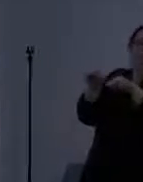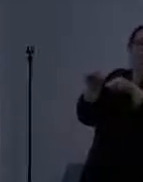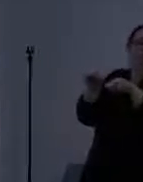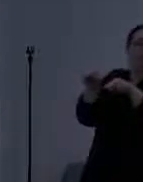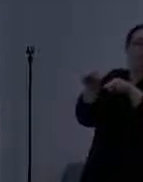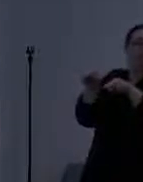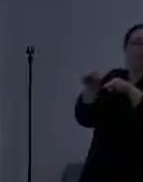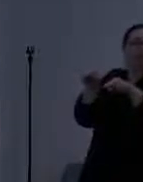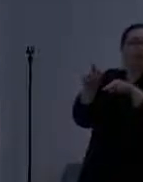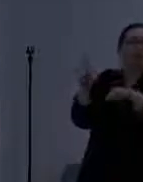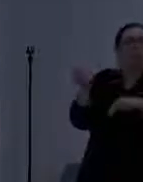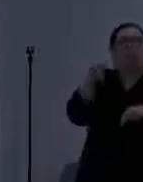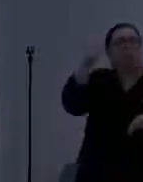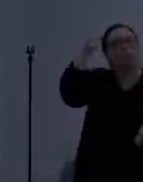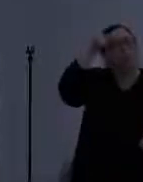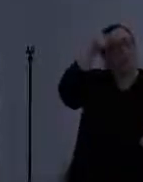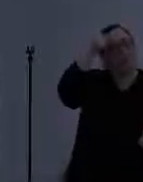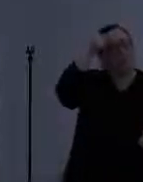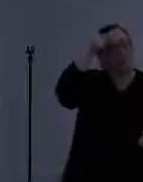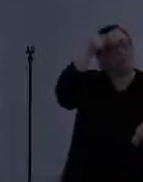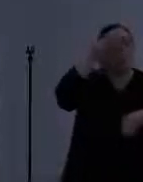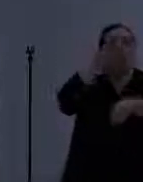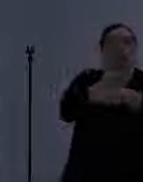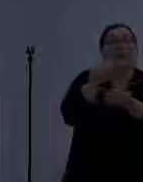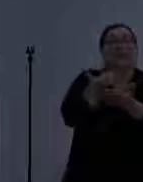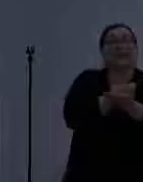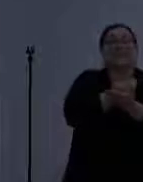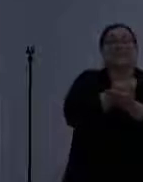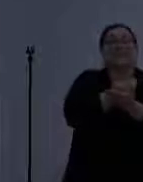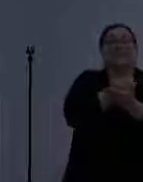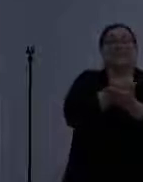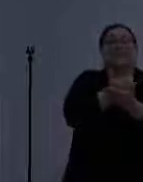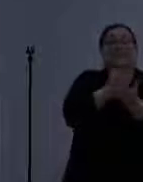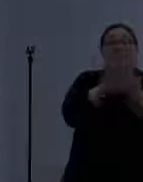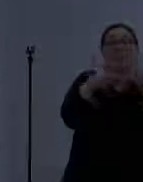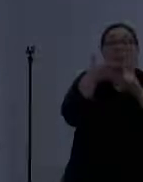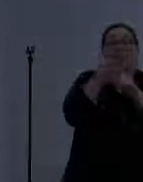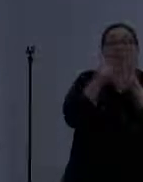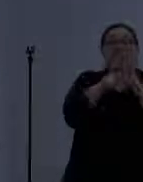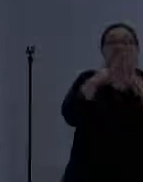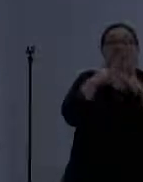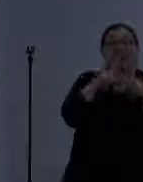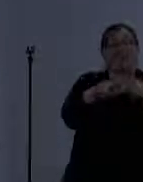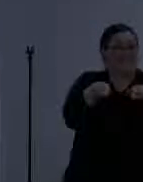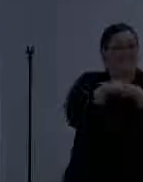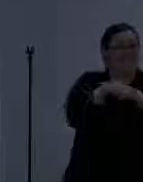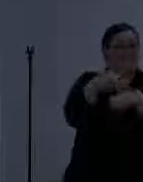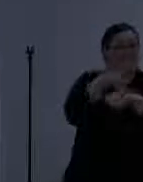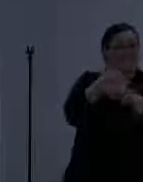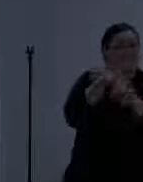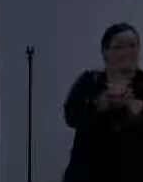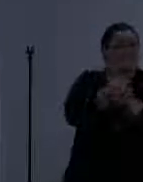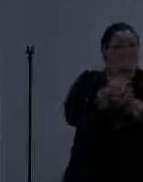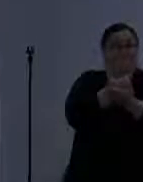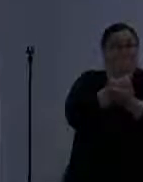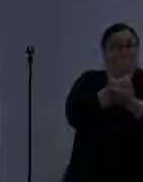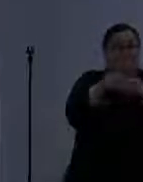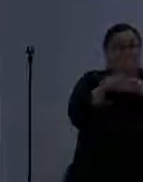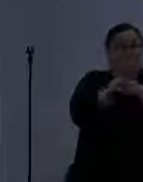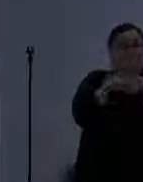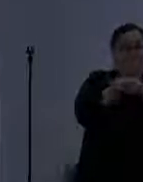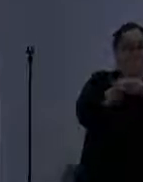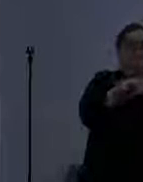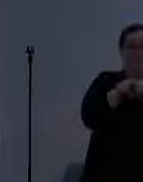of the WorkSafe? Yep. So that WorkSafe is a regulator